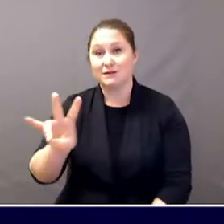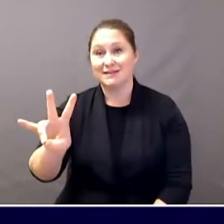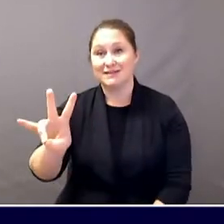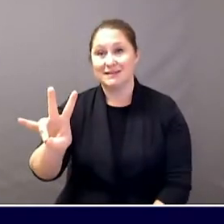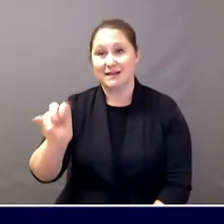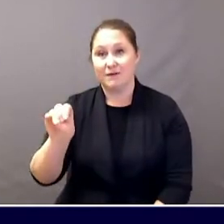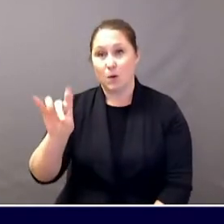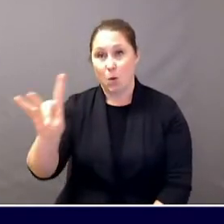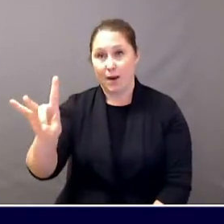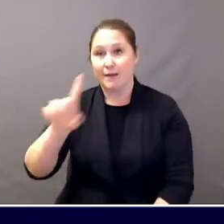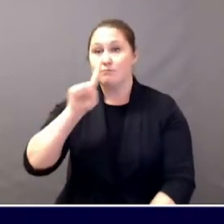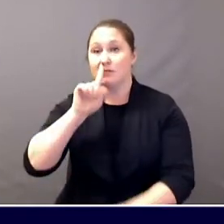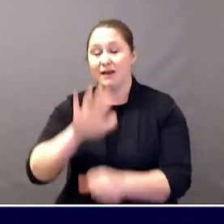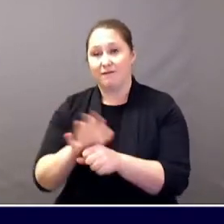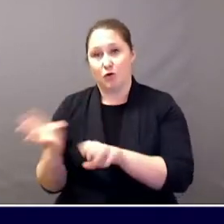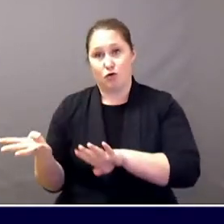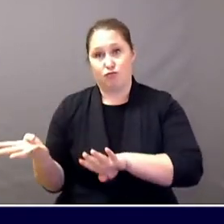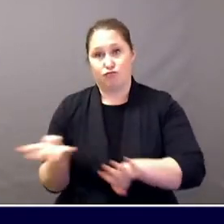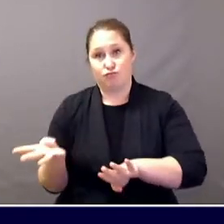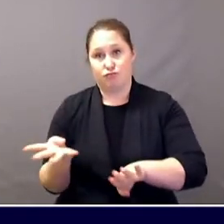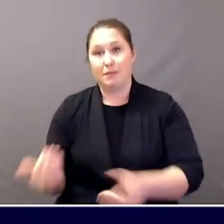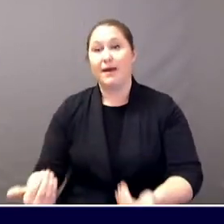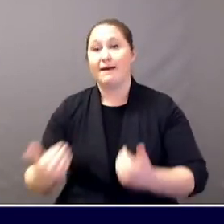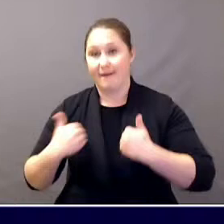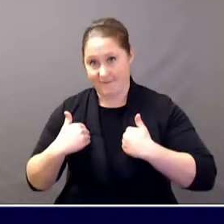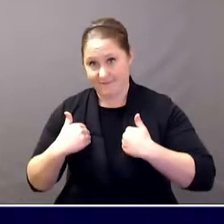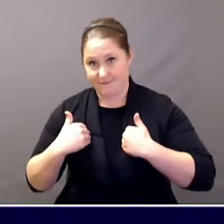25,708 are confirmed and